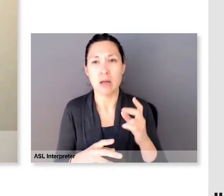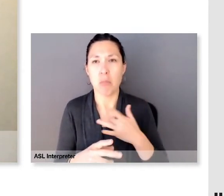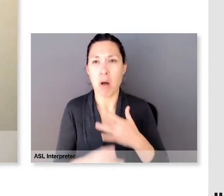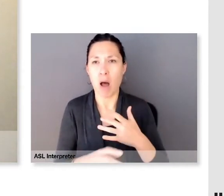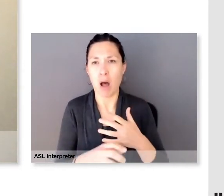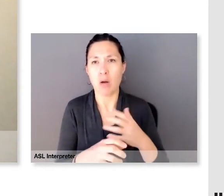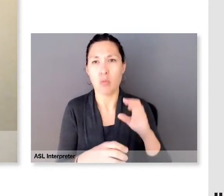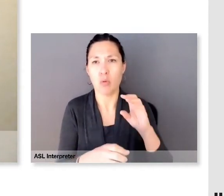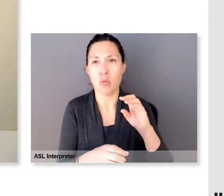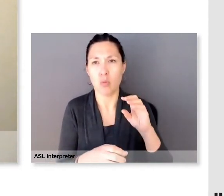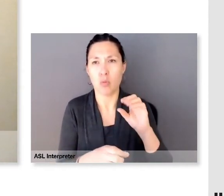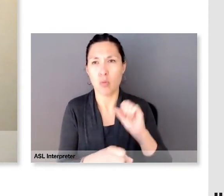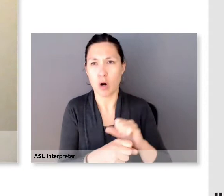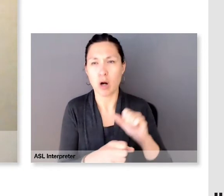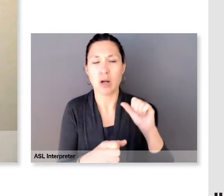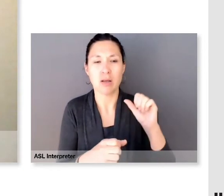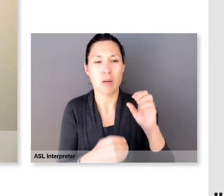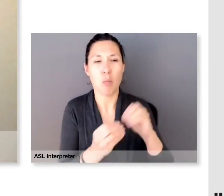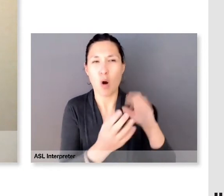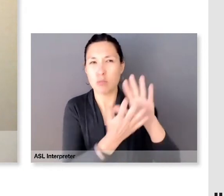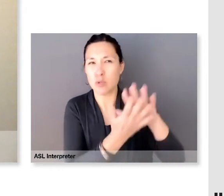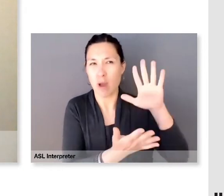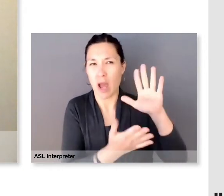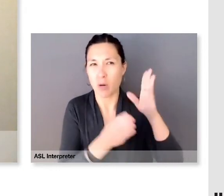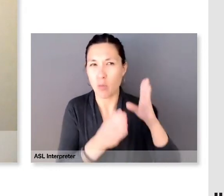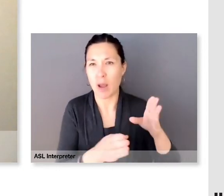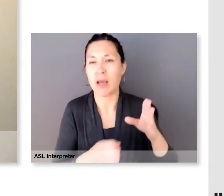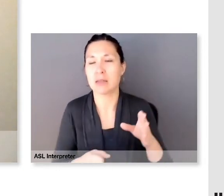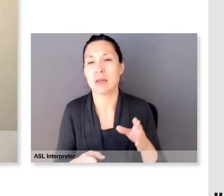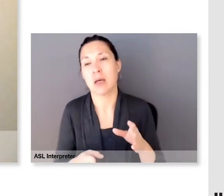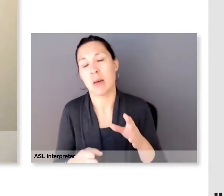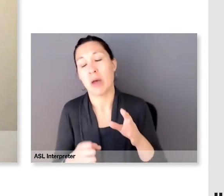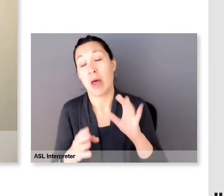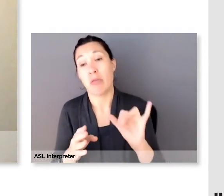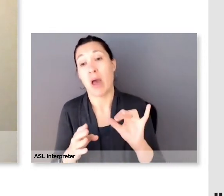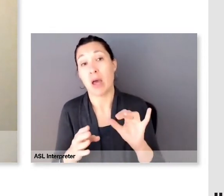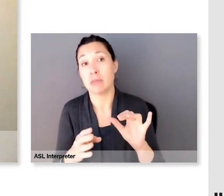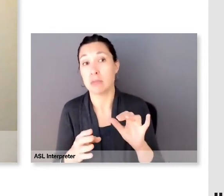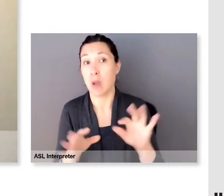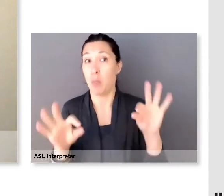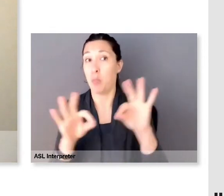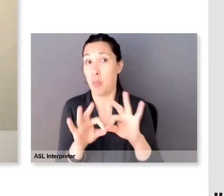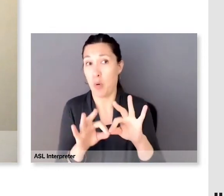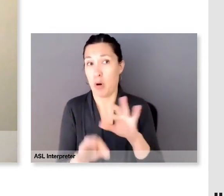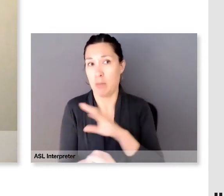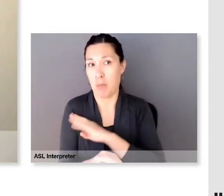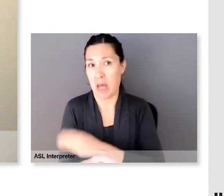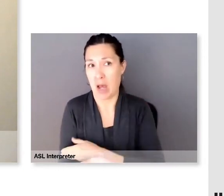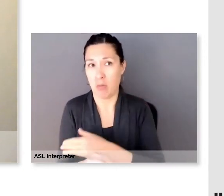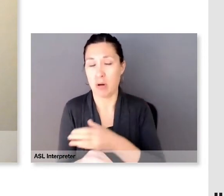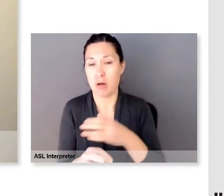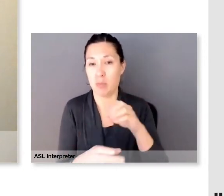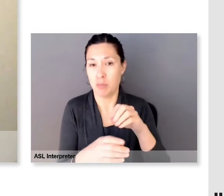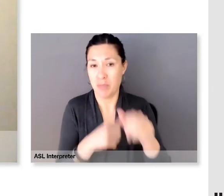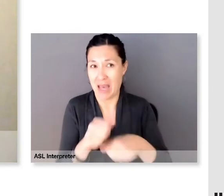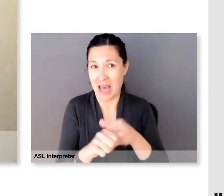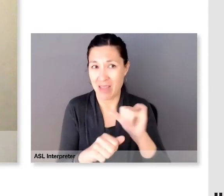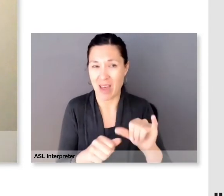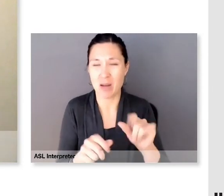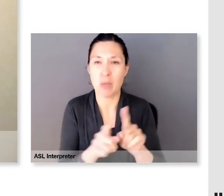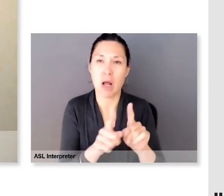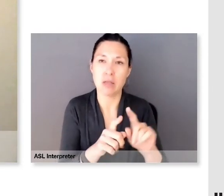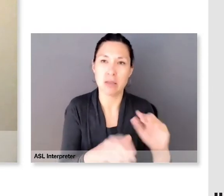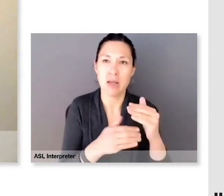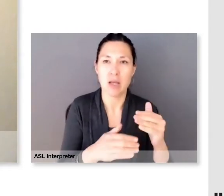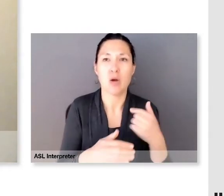of power and the limitation of the computational approach, right? As computer scientists, we're taught to create abstraction